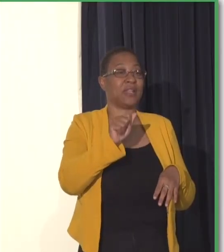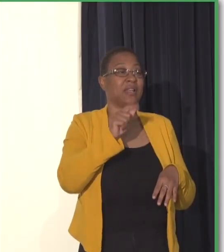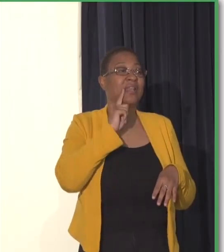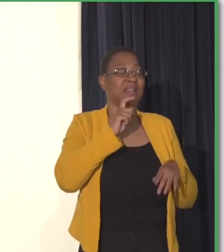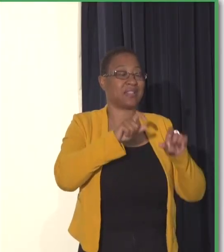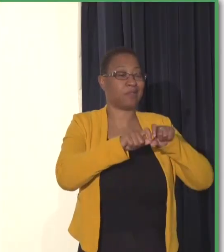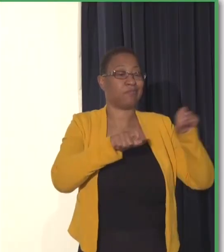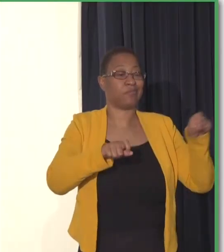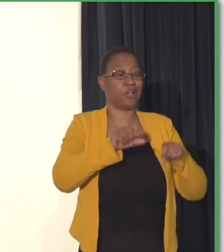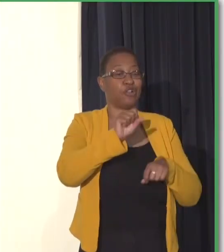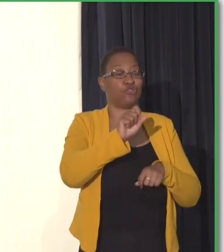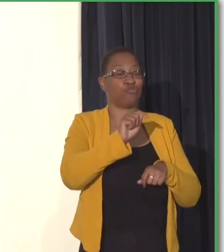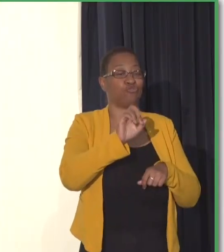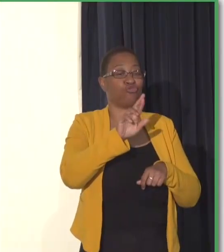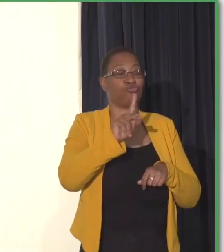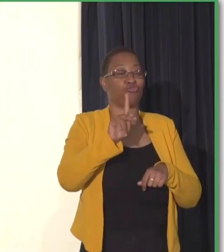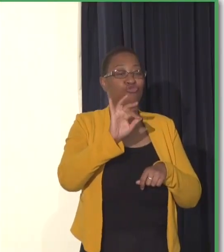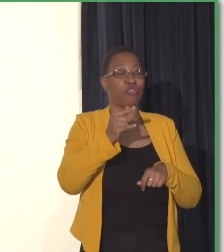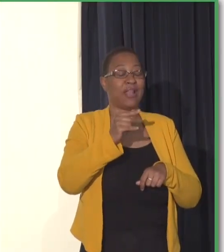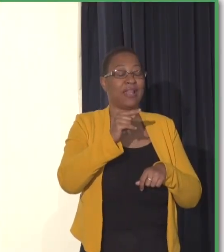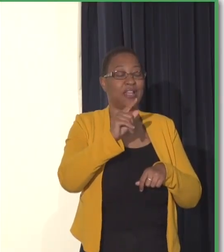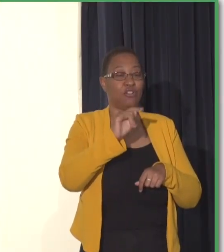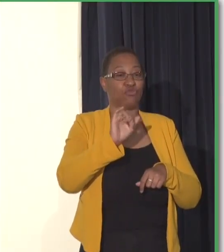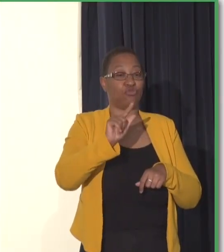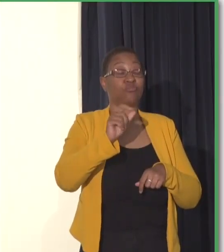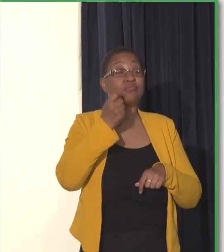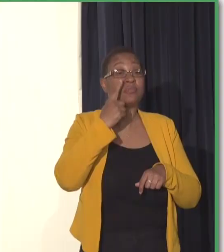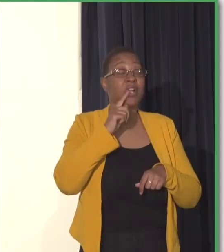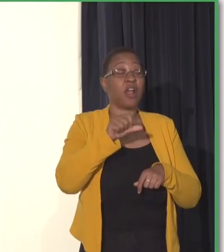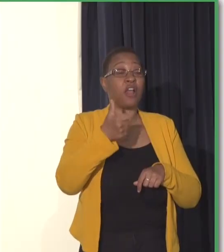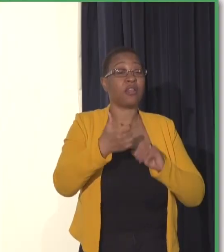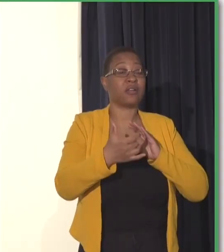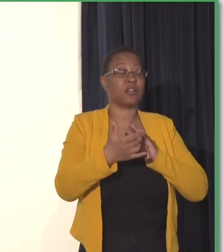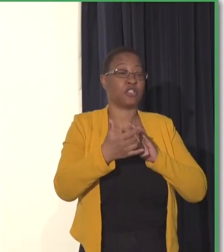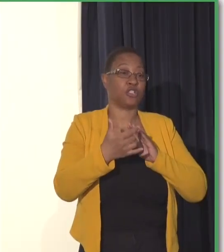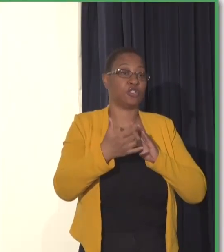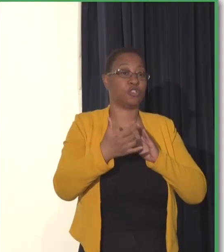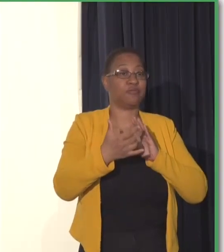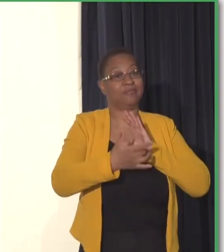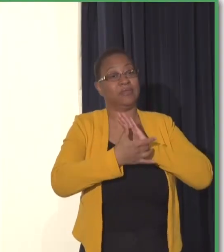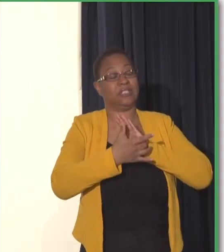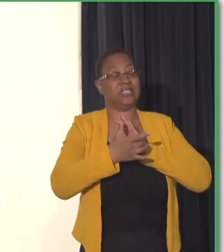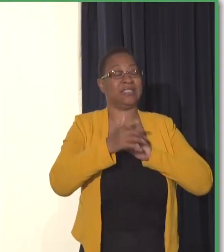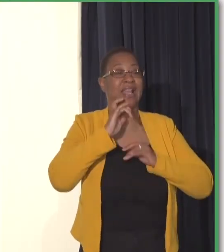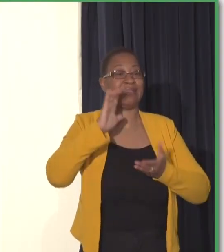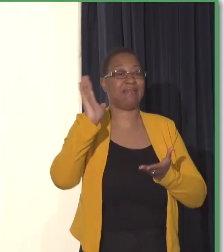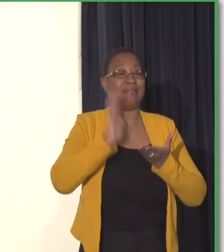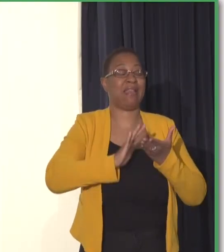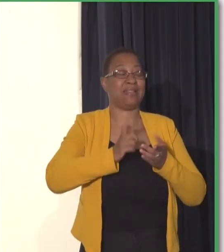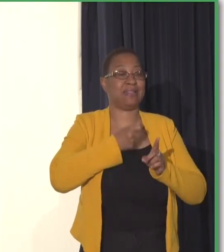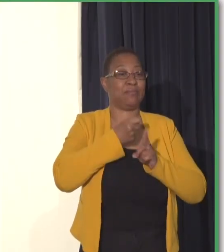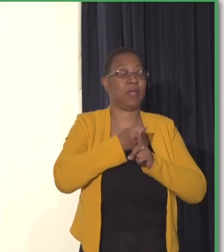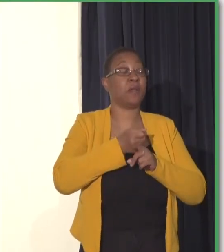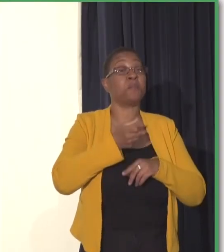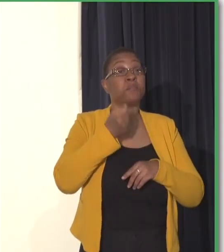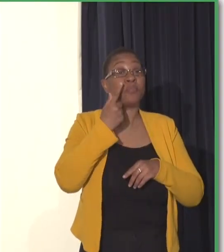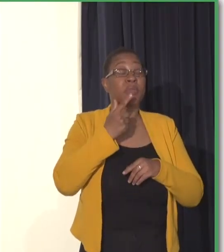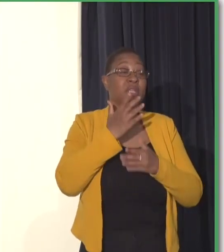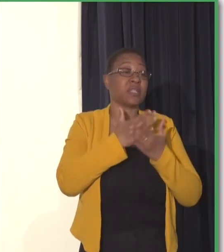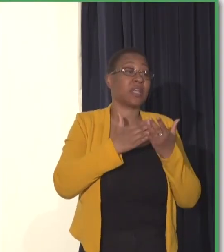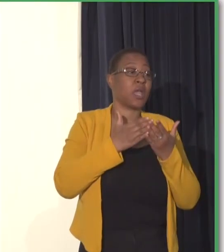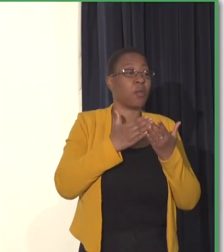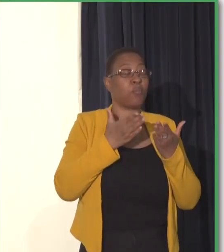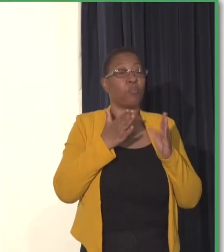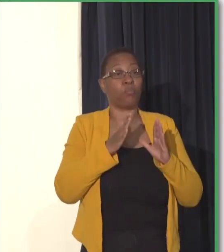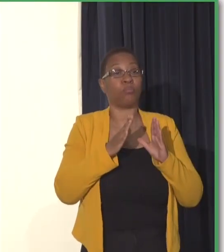striking tool. However, there are other techniques that are less intense. There's techniques that